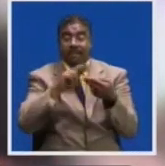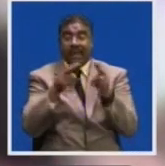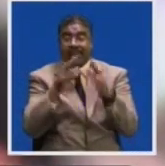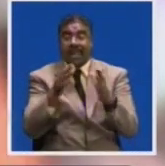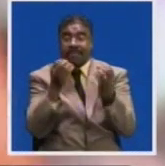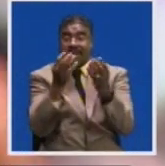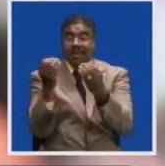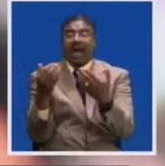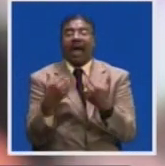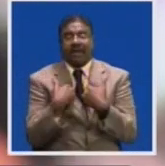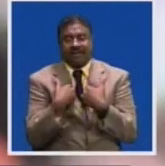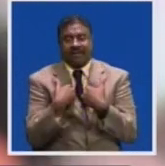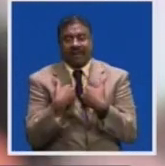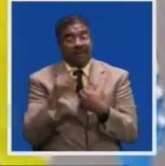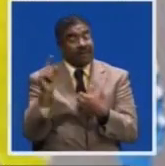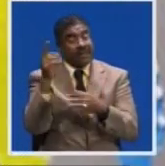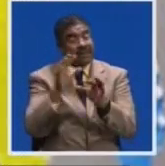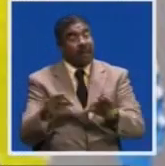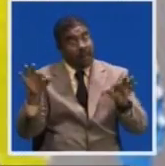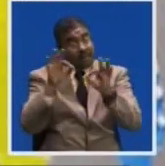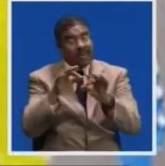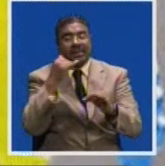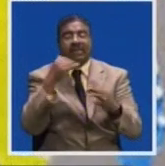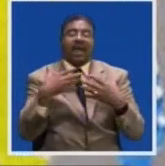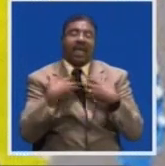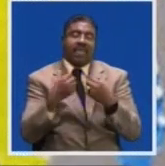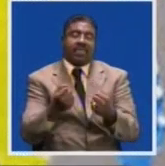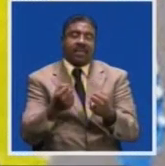first was health. But she's taken